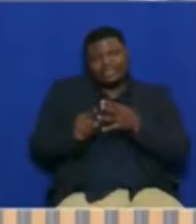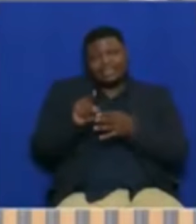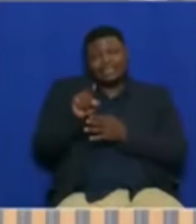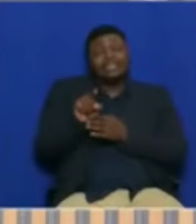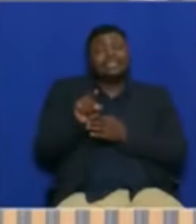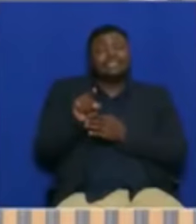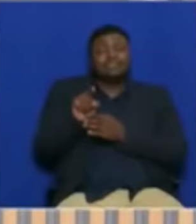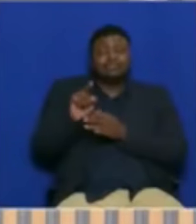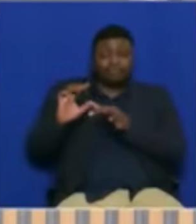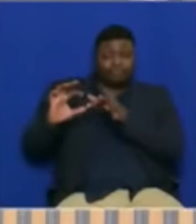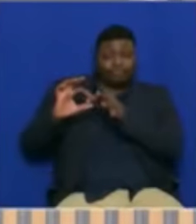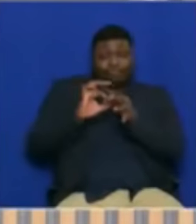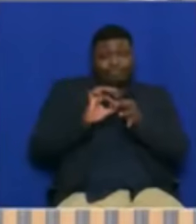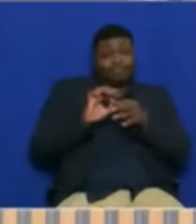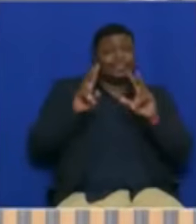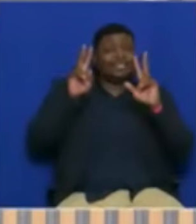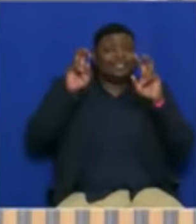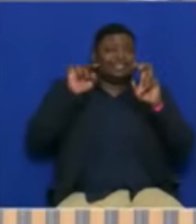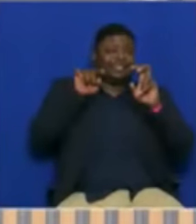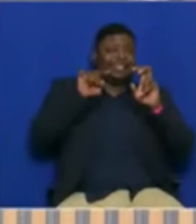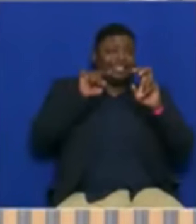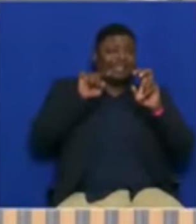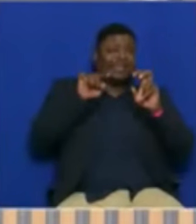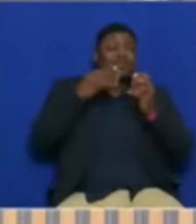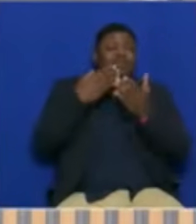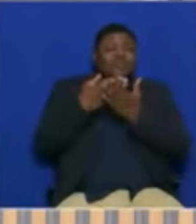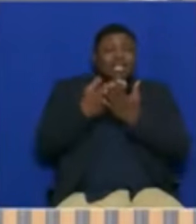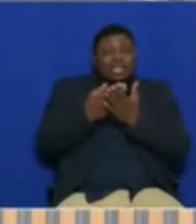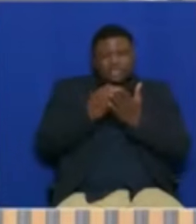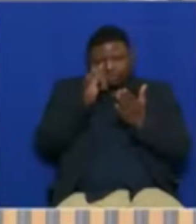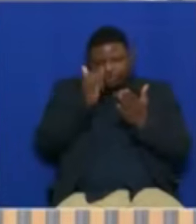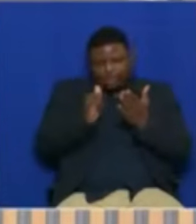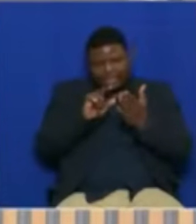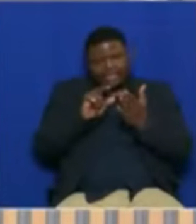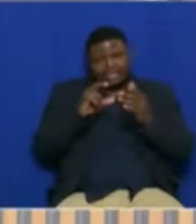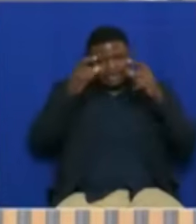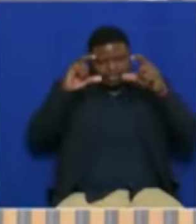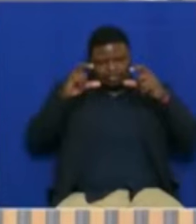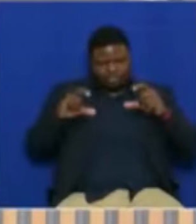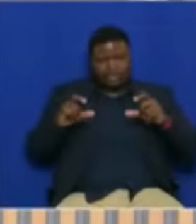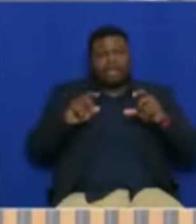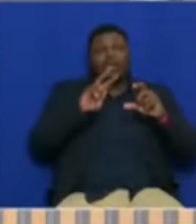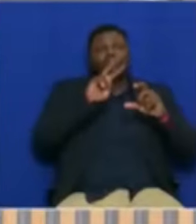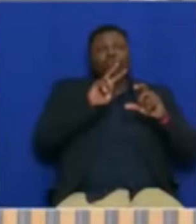we go to 2424. 2424 is